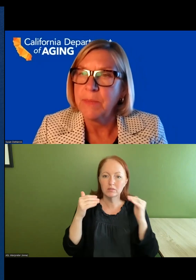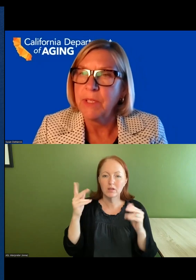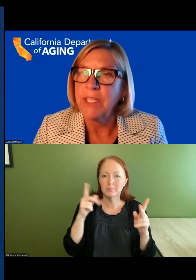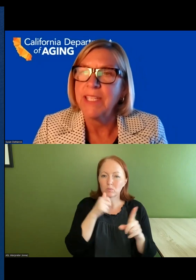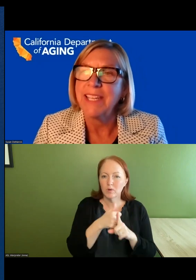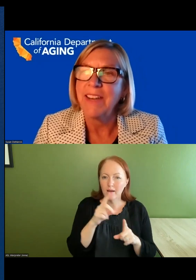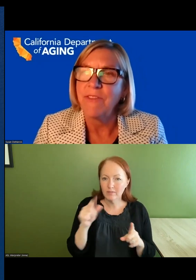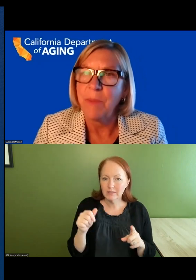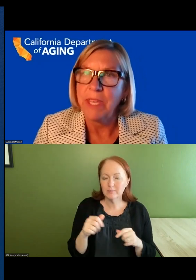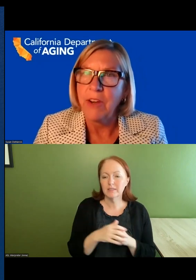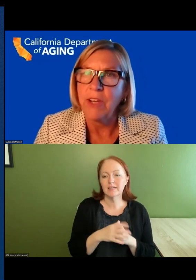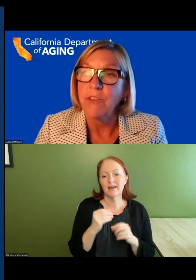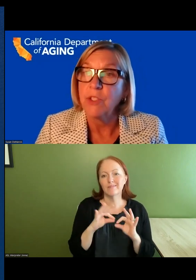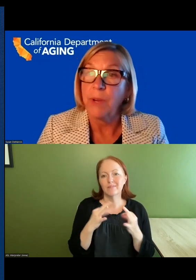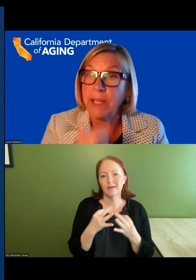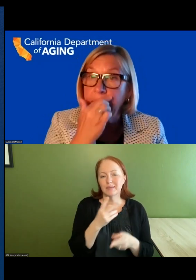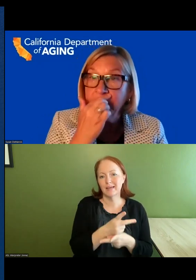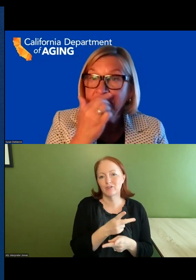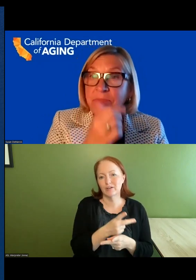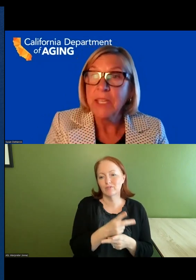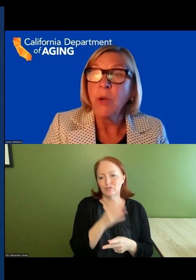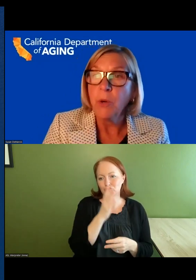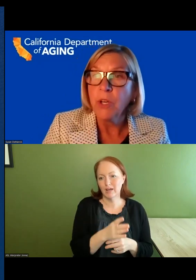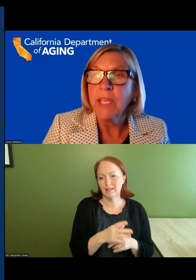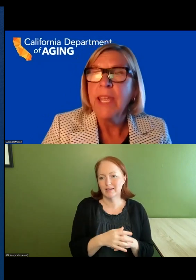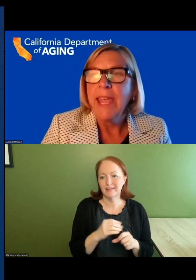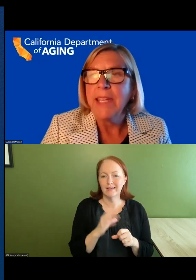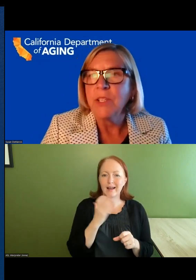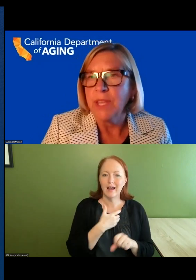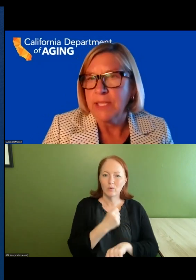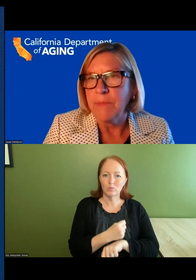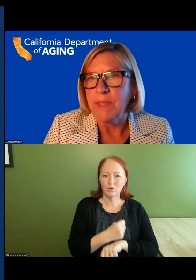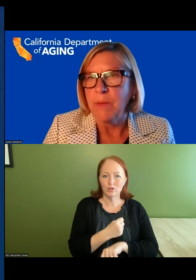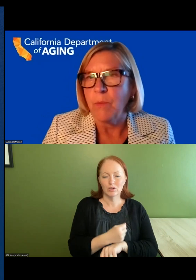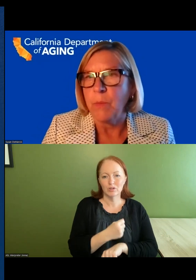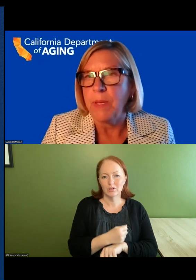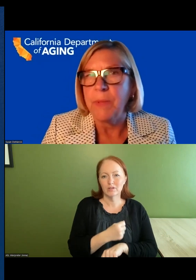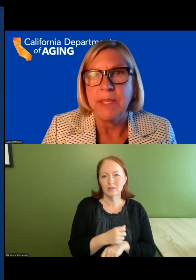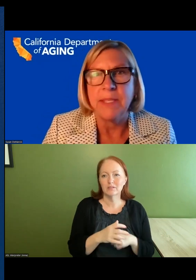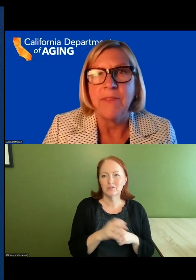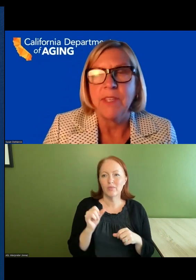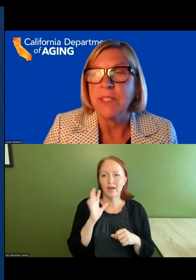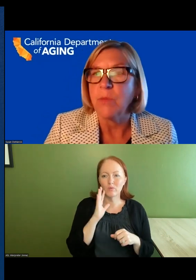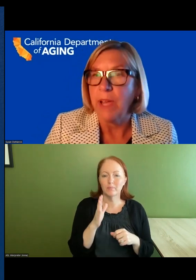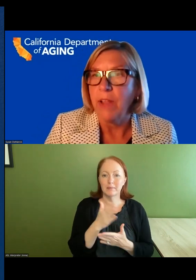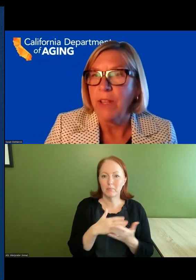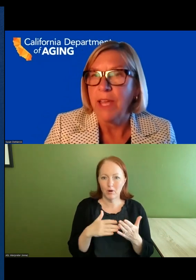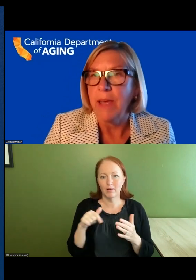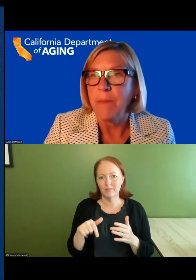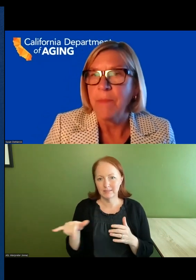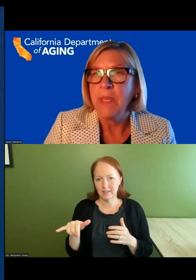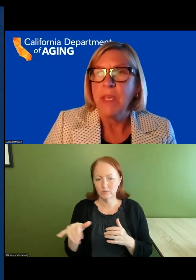with disabilities and family caregivers directly in our work. And so that's something that will be a piece of this as